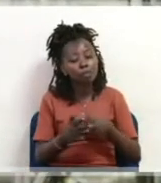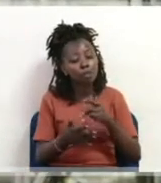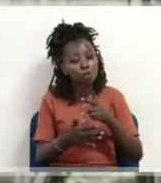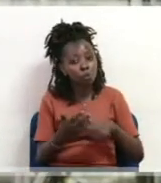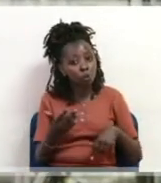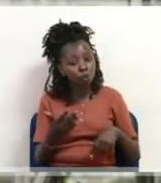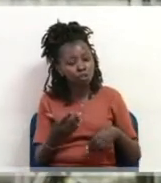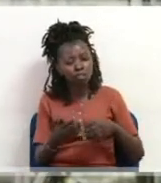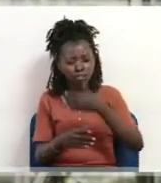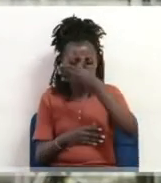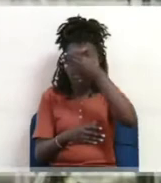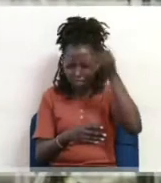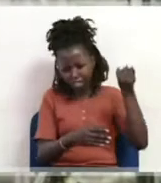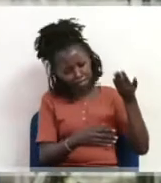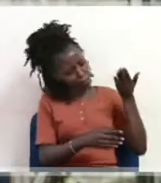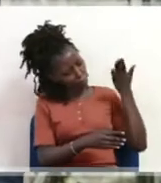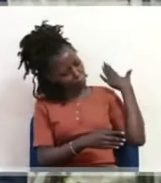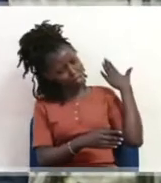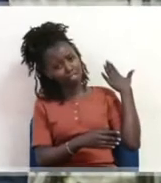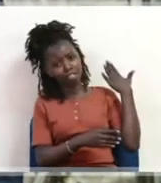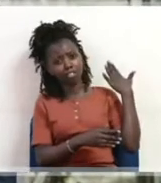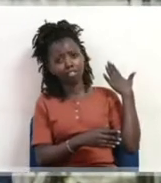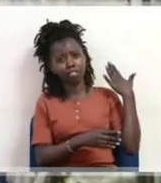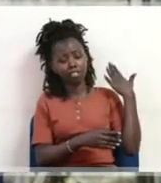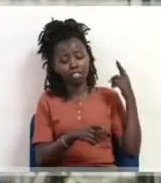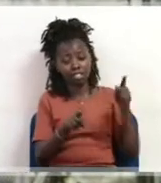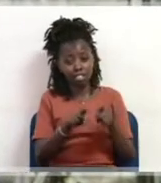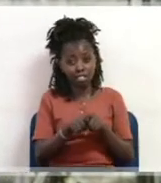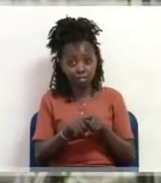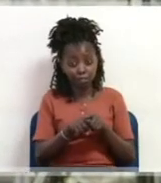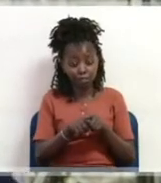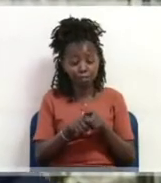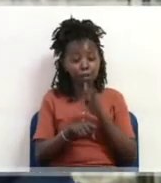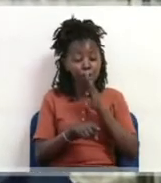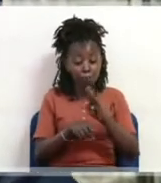past, and dealing with your present.